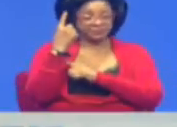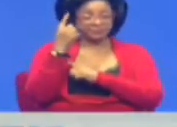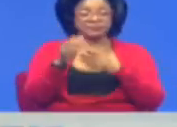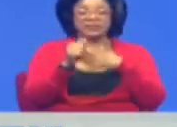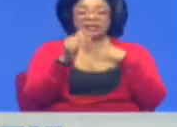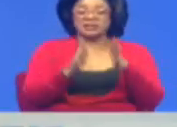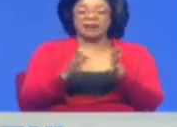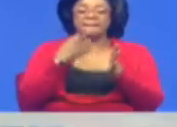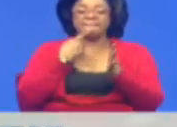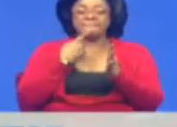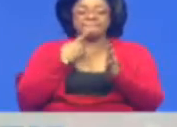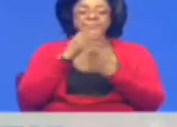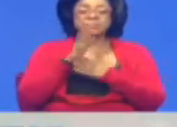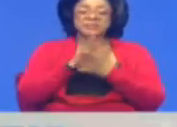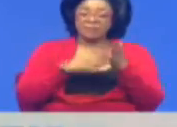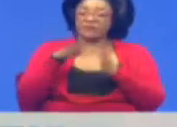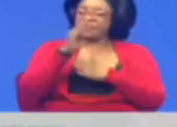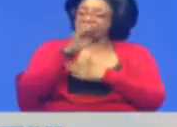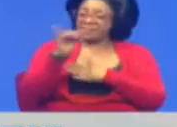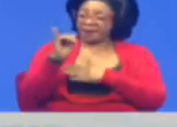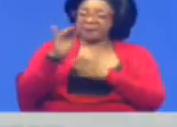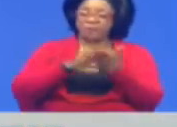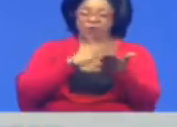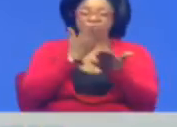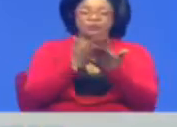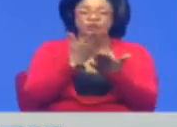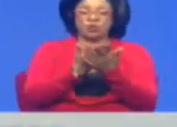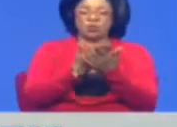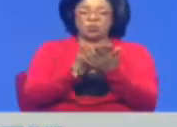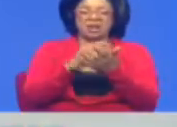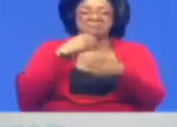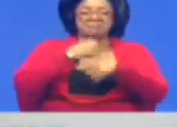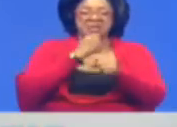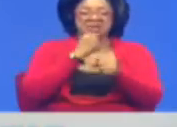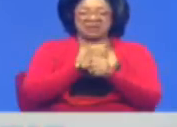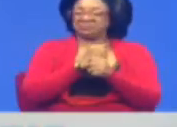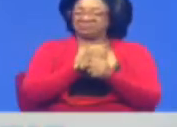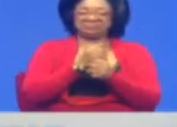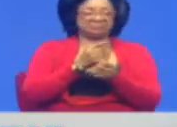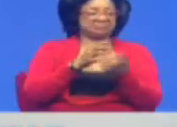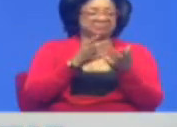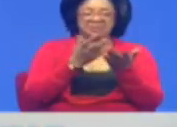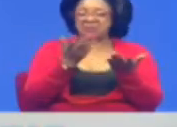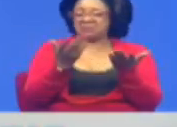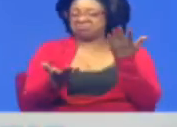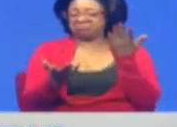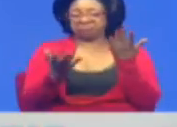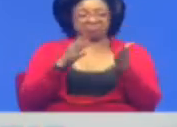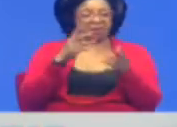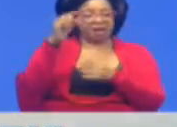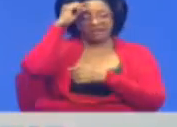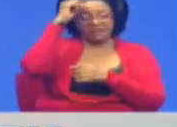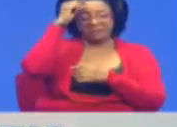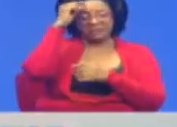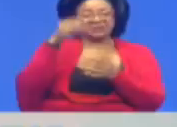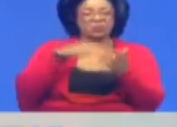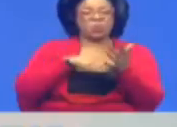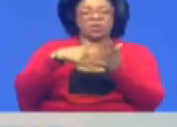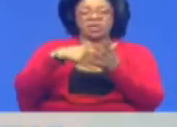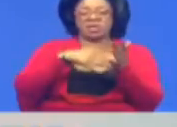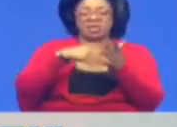of the BBI proposals will weaken the checks and balances in government that were guaranteed under the 2010 Supreme